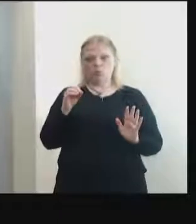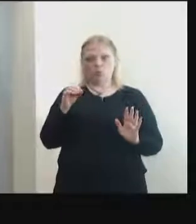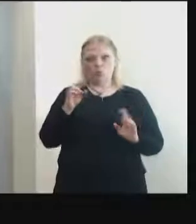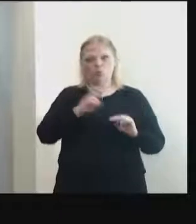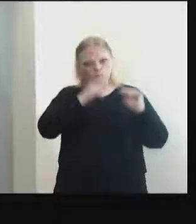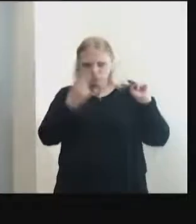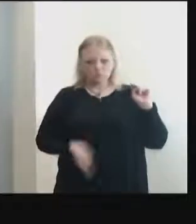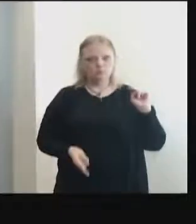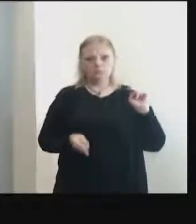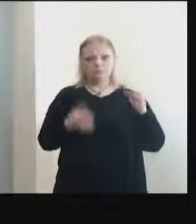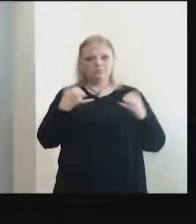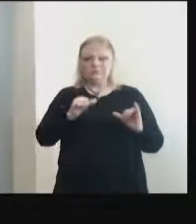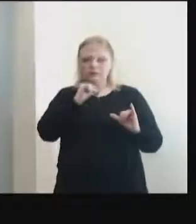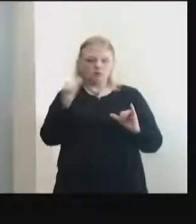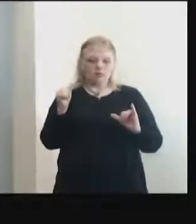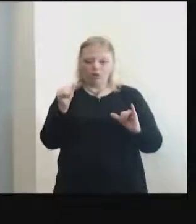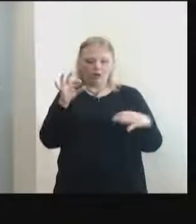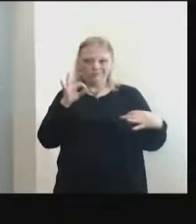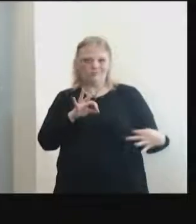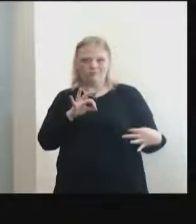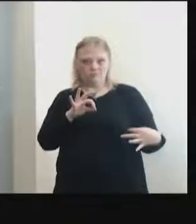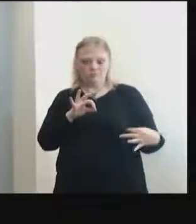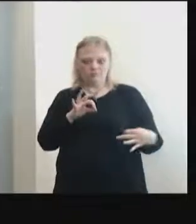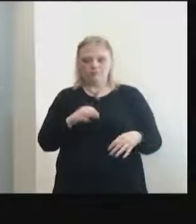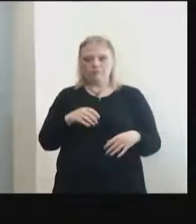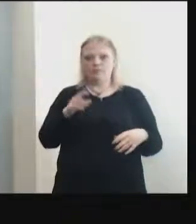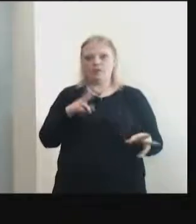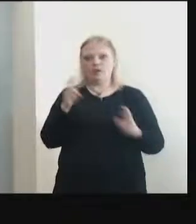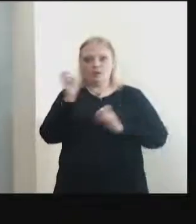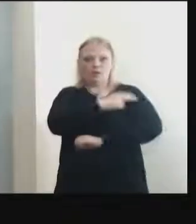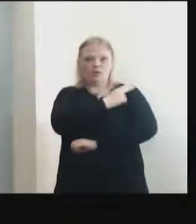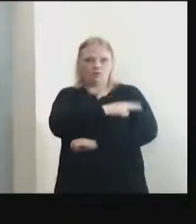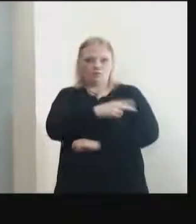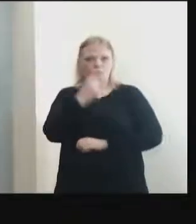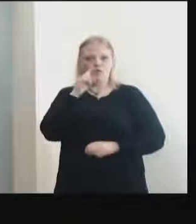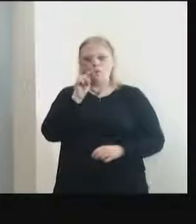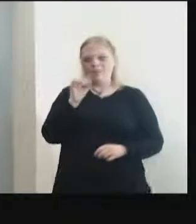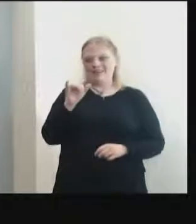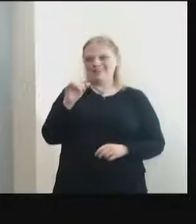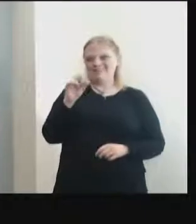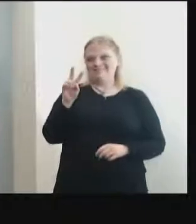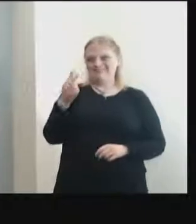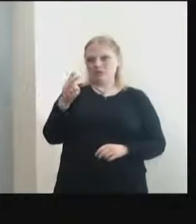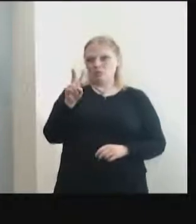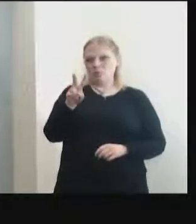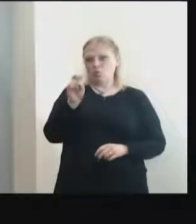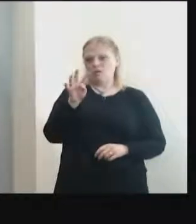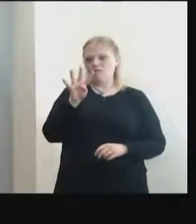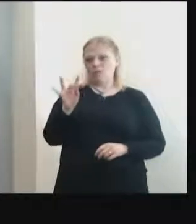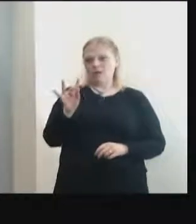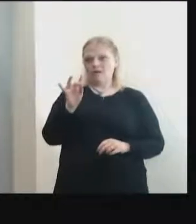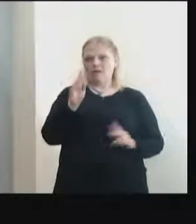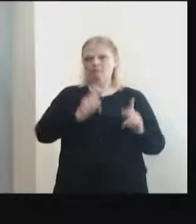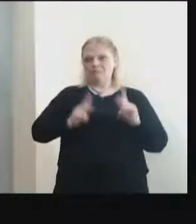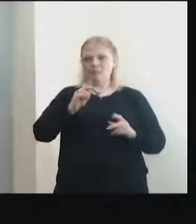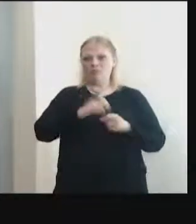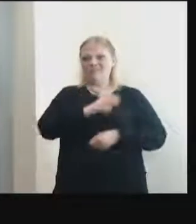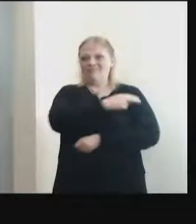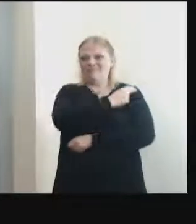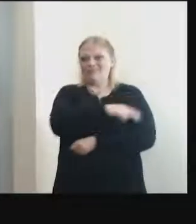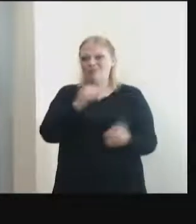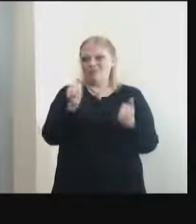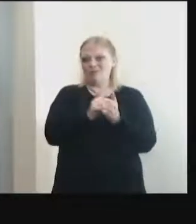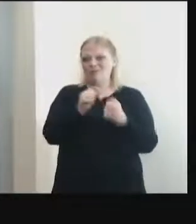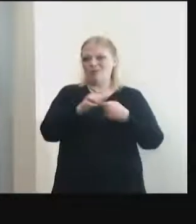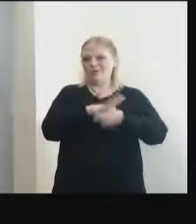still not as where we'd like to be. Hospitalizations as of May 2nd, there were 248 individuals that were in hospital with